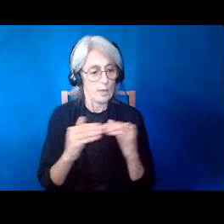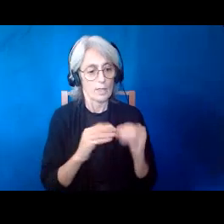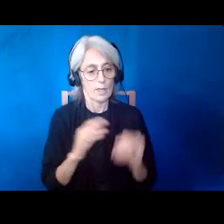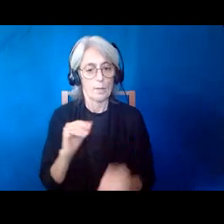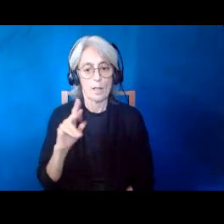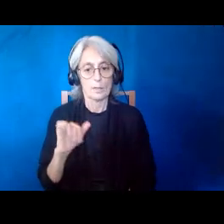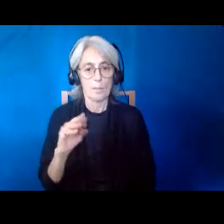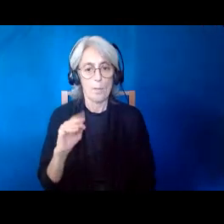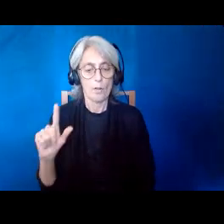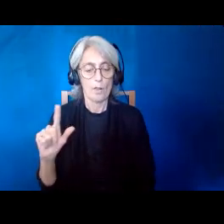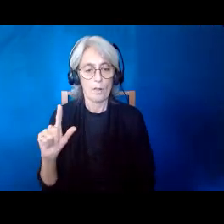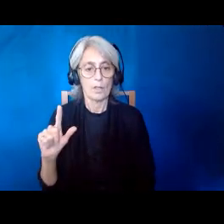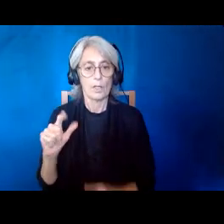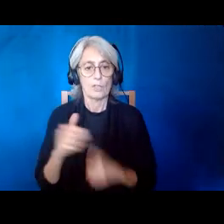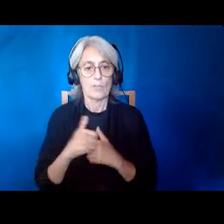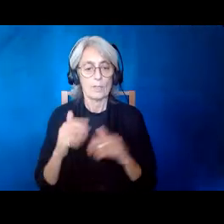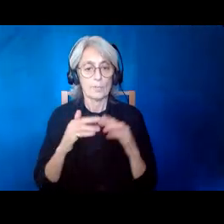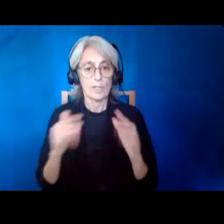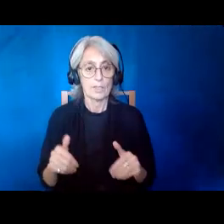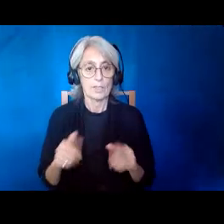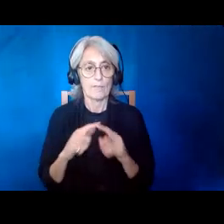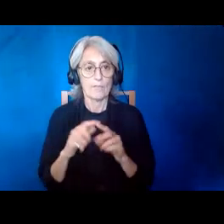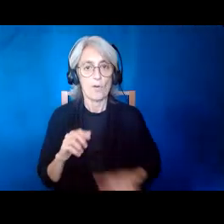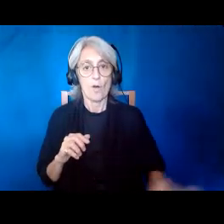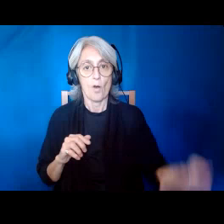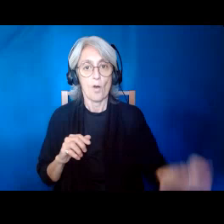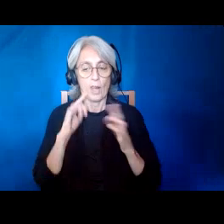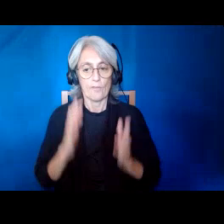transportation systems for all Californians.